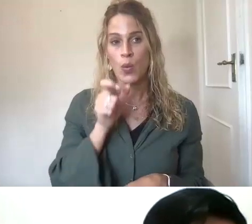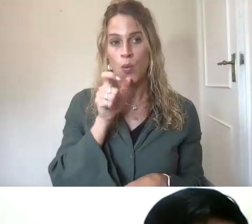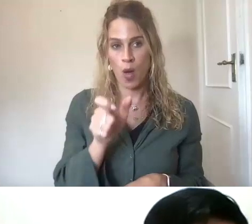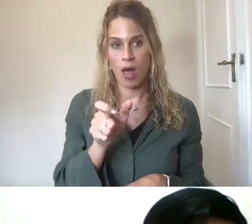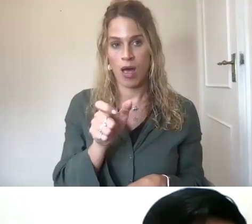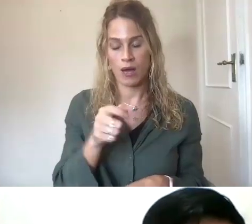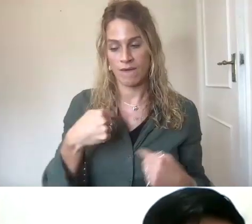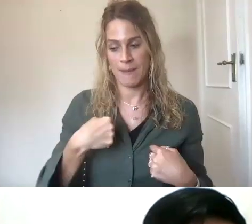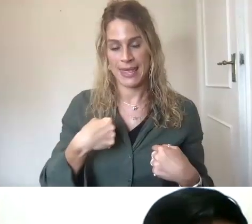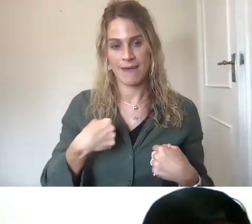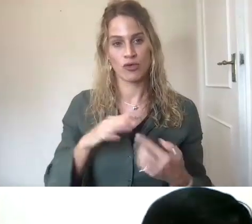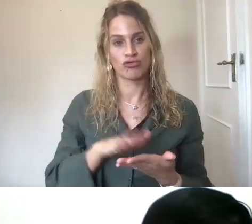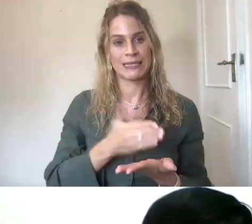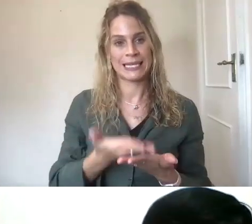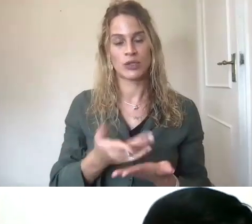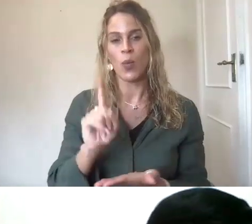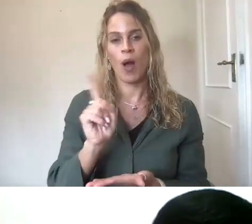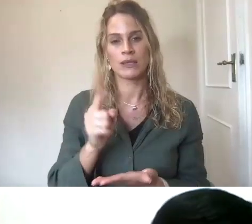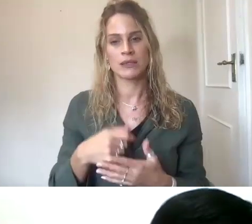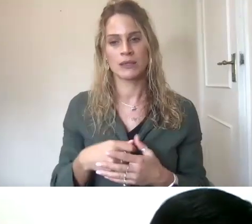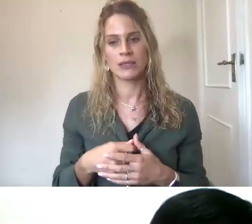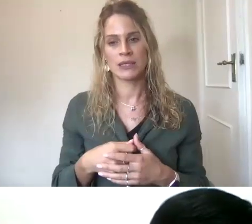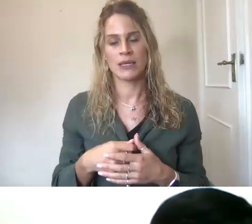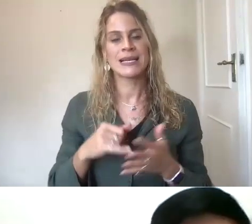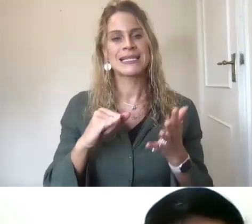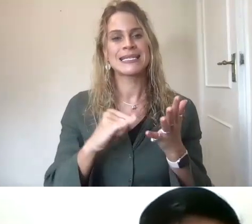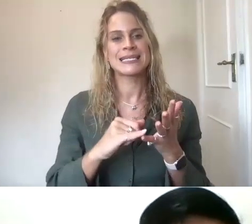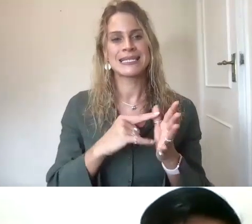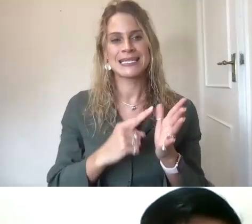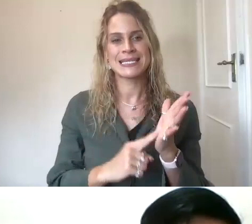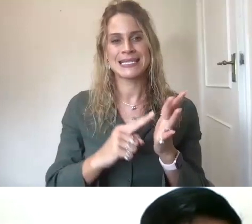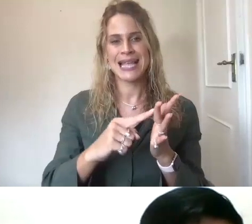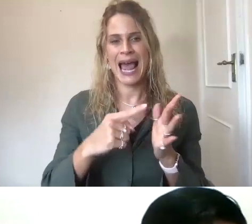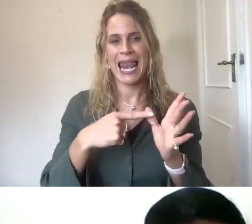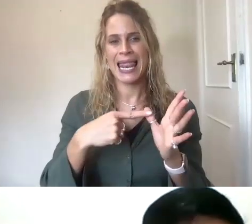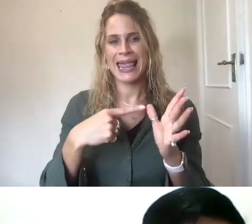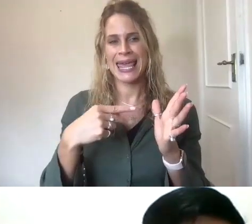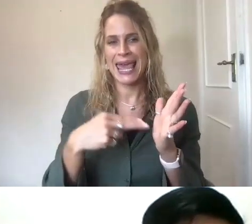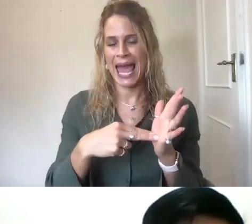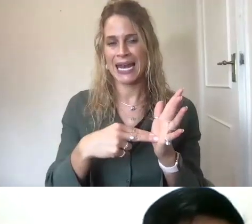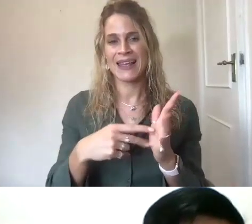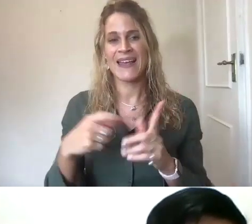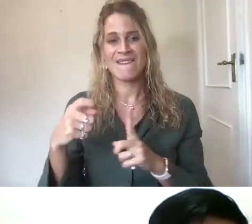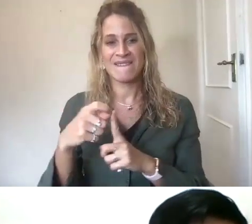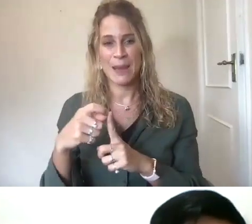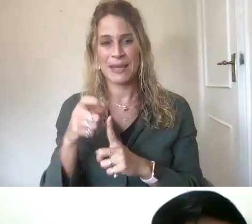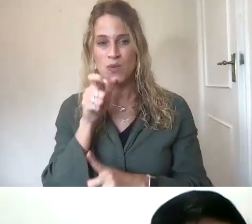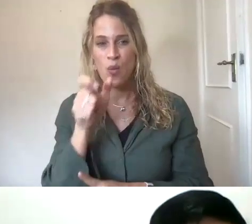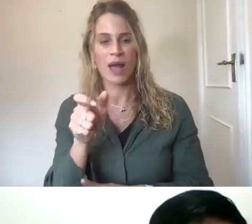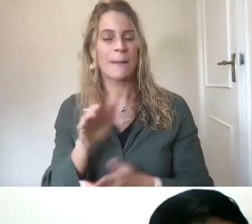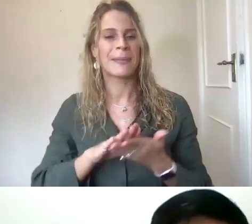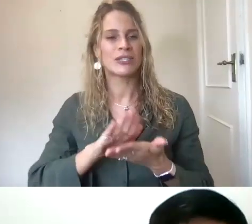for translation is salin. So that, that literally means translate, but it's also